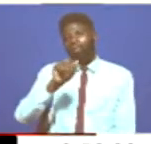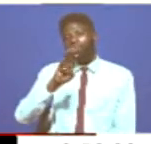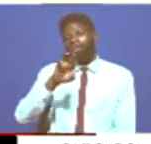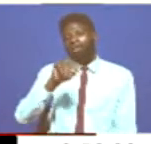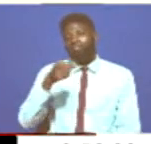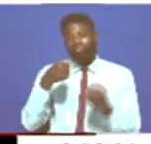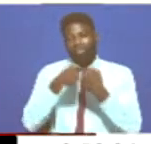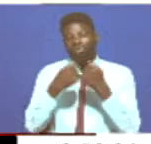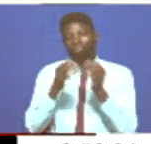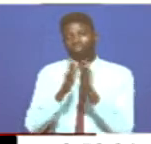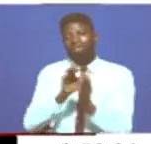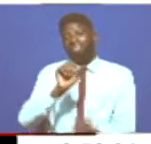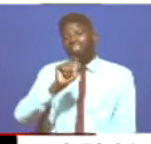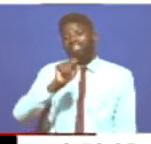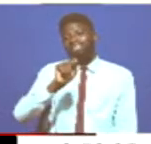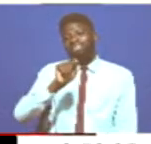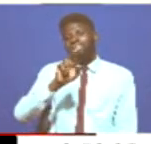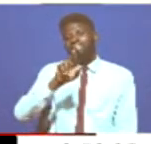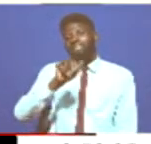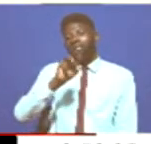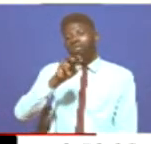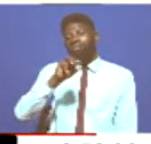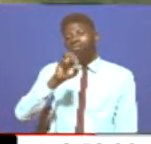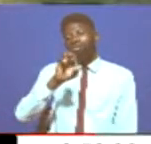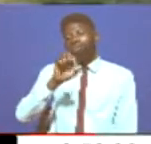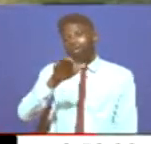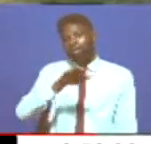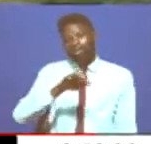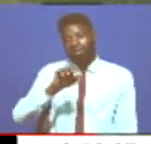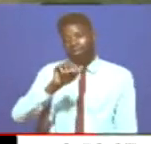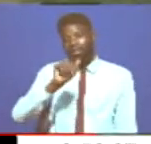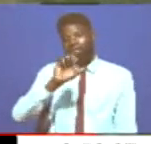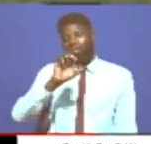Leos at the ASK Kakamega Grounds. Let's have that right now.